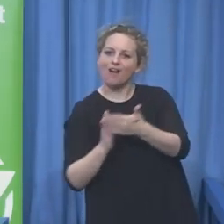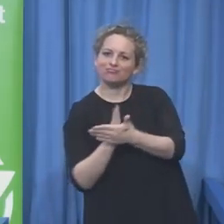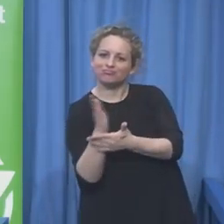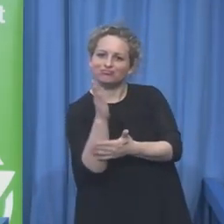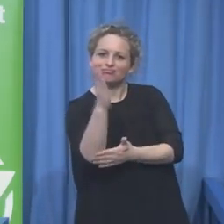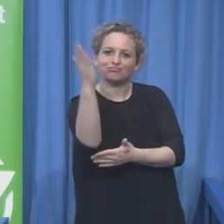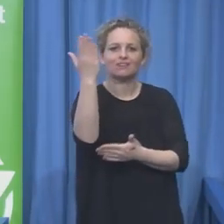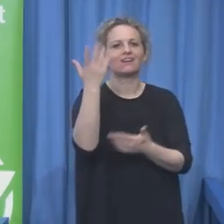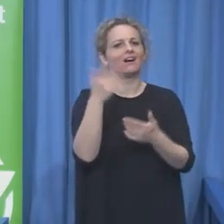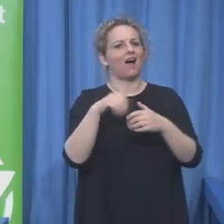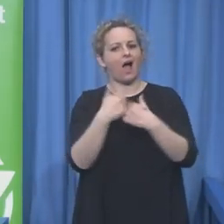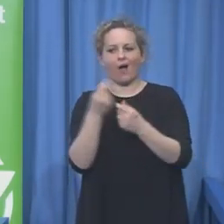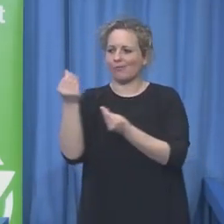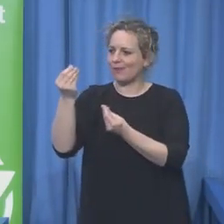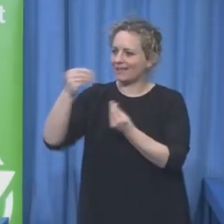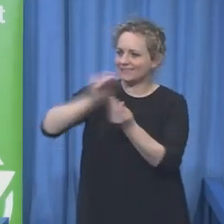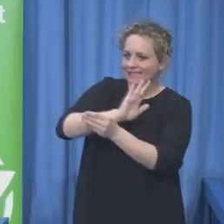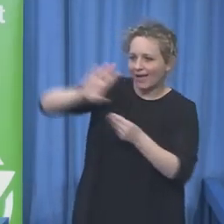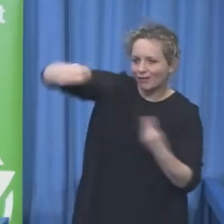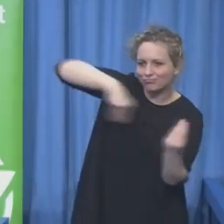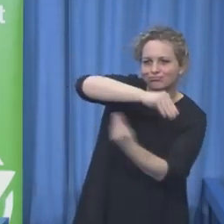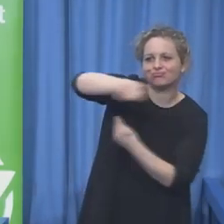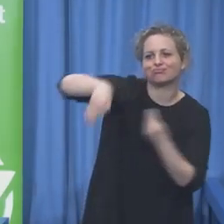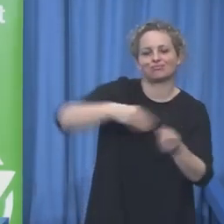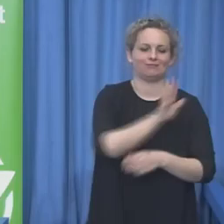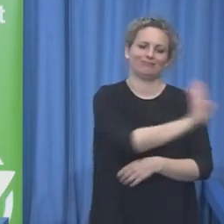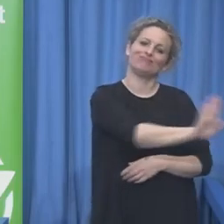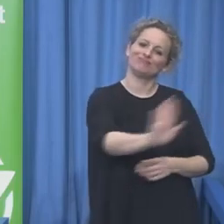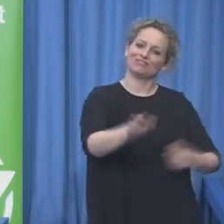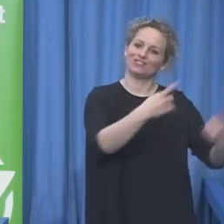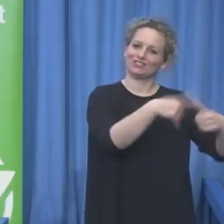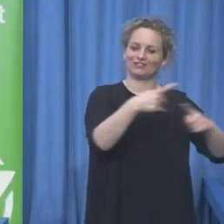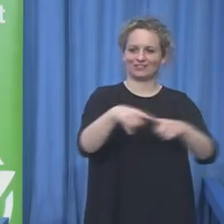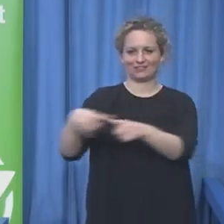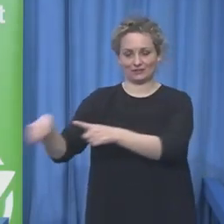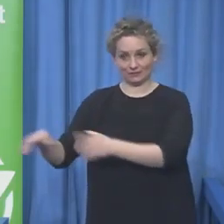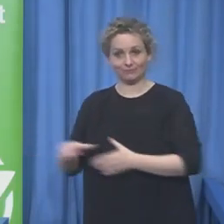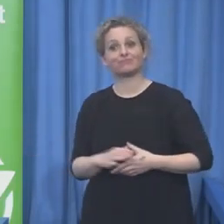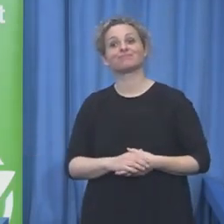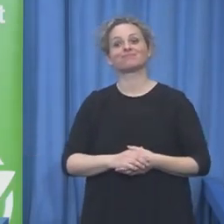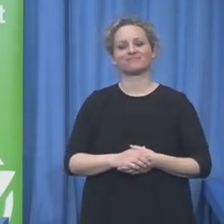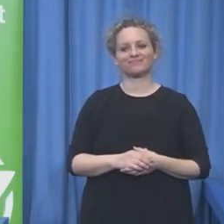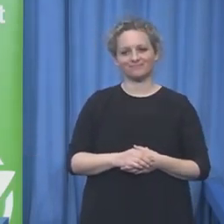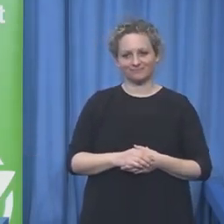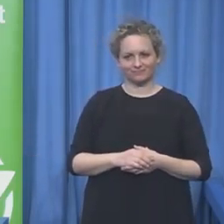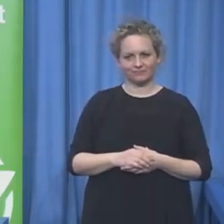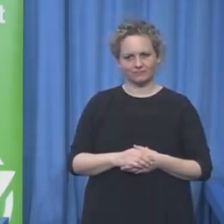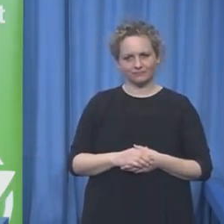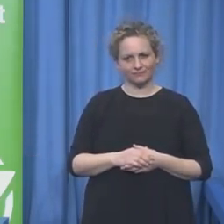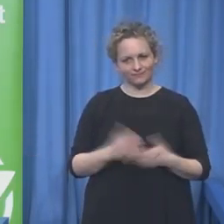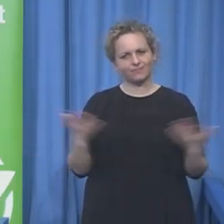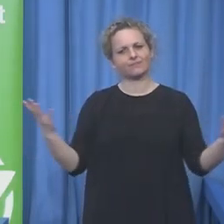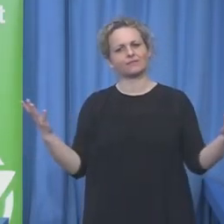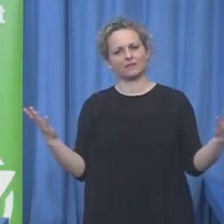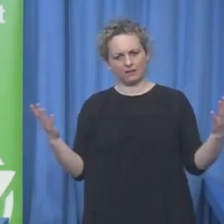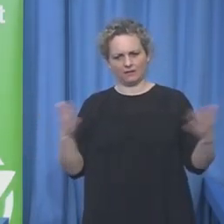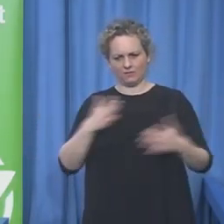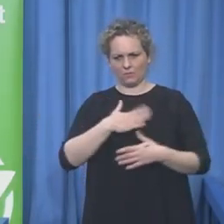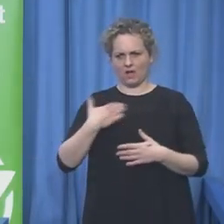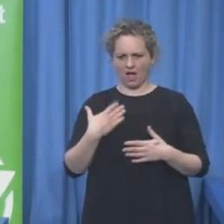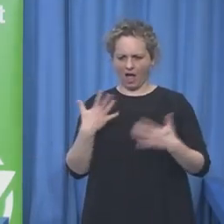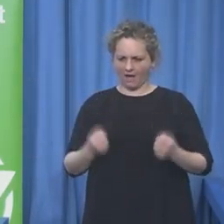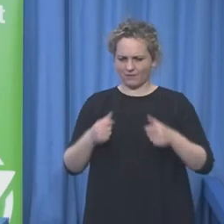I want to elaborate a little bit more about what are the principles of the integrative model that makes it so successful. And the first principle